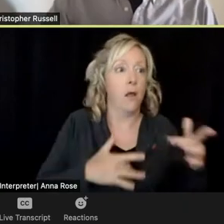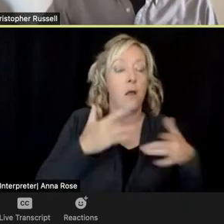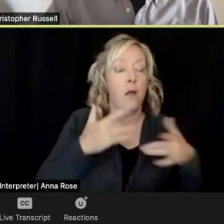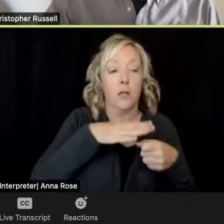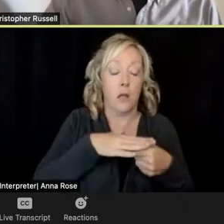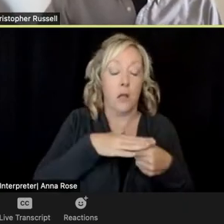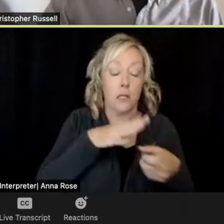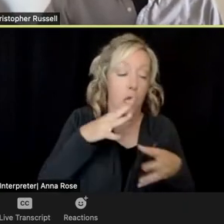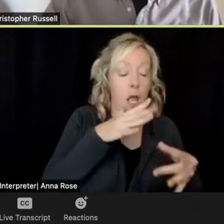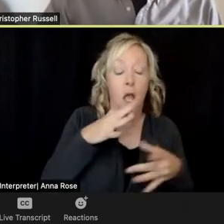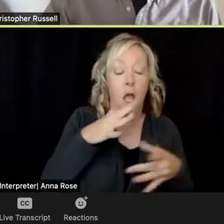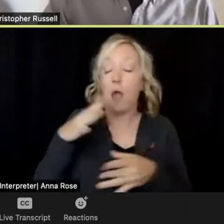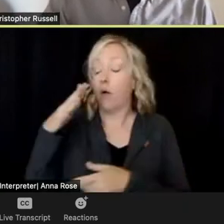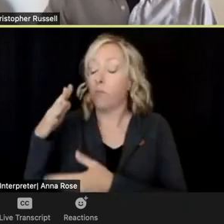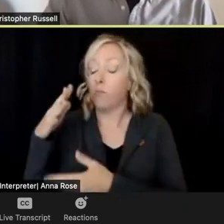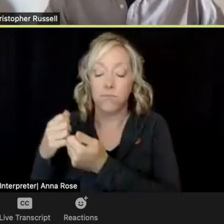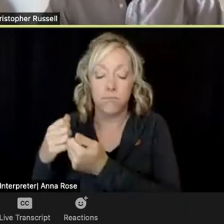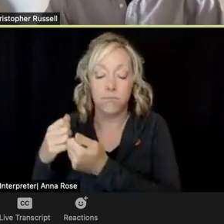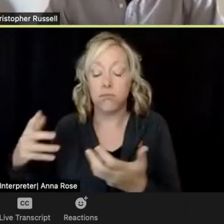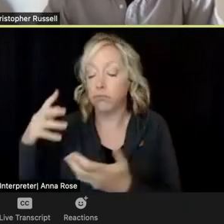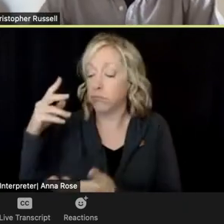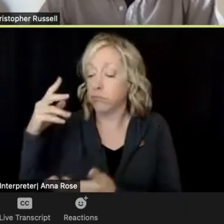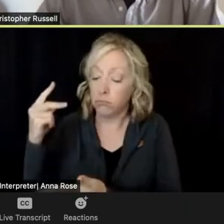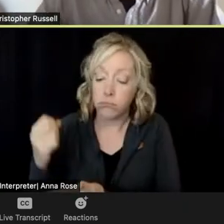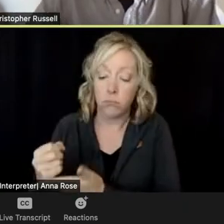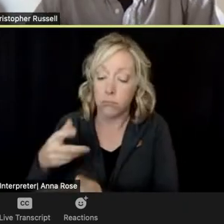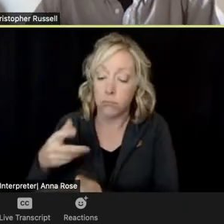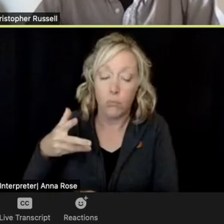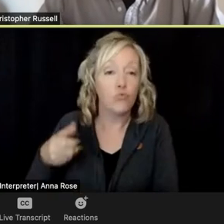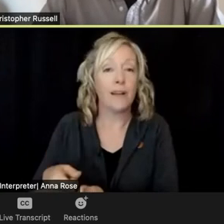is conducive to learning neurologically.